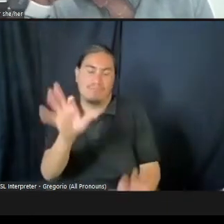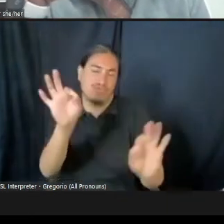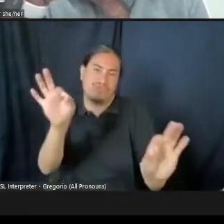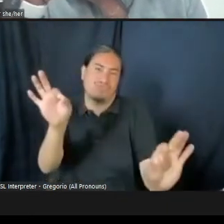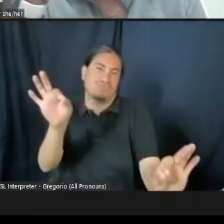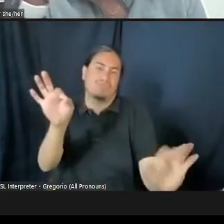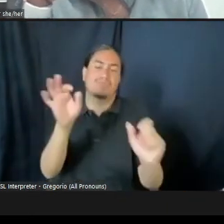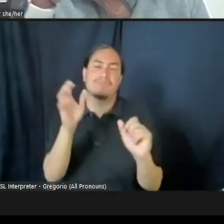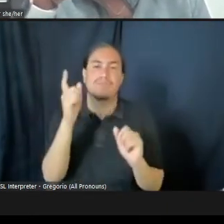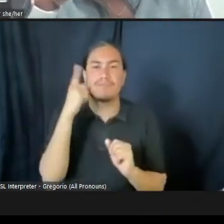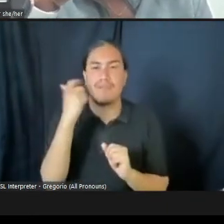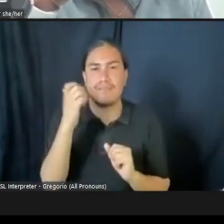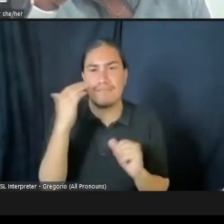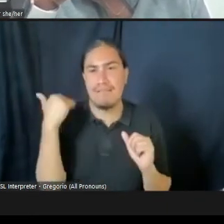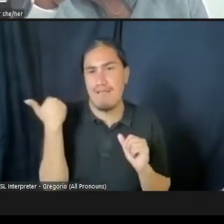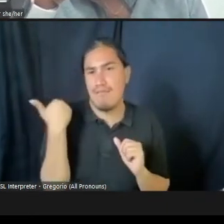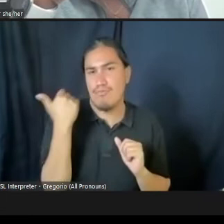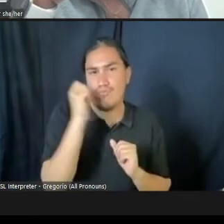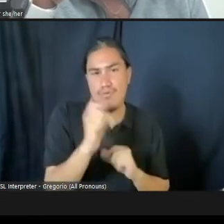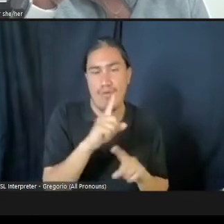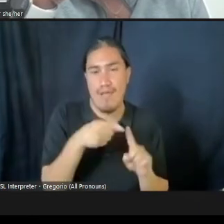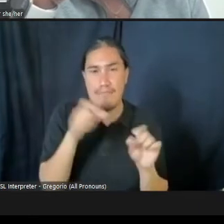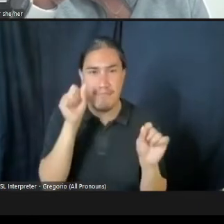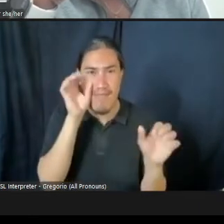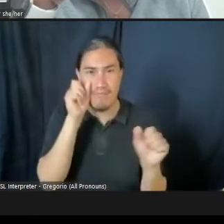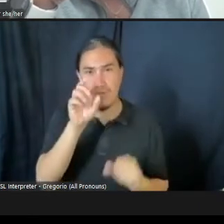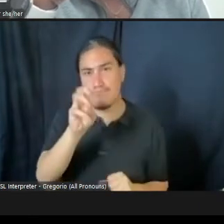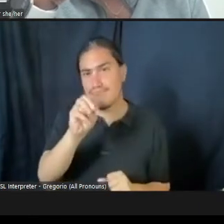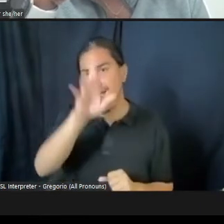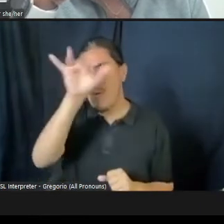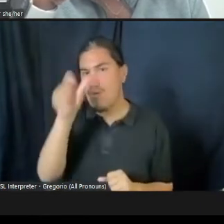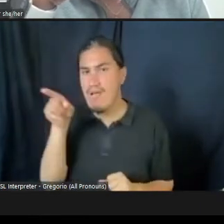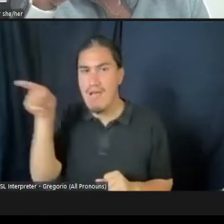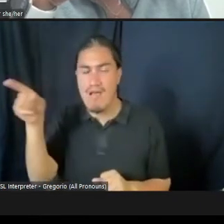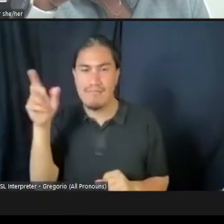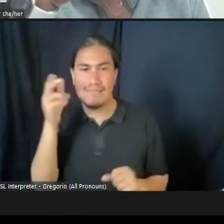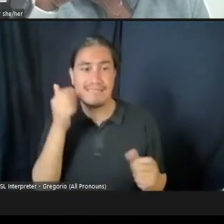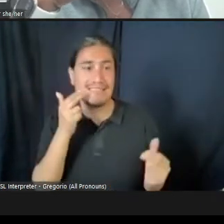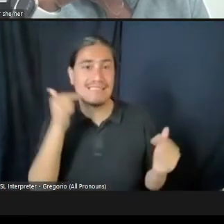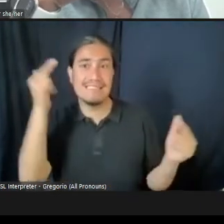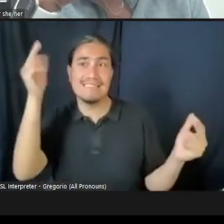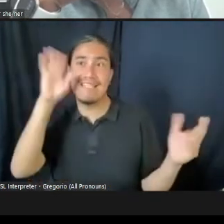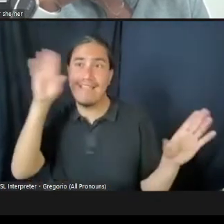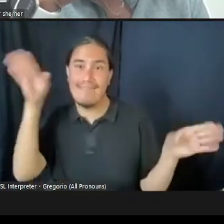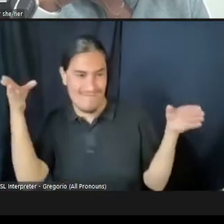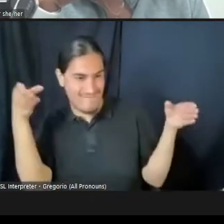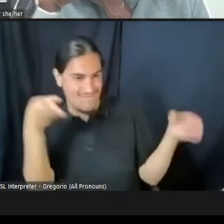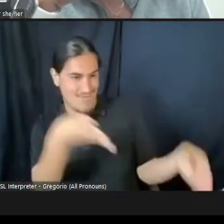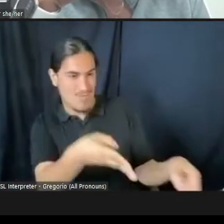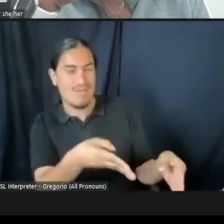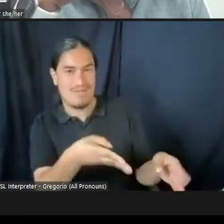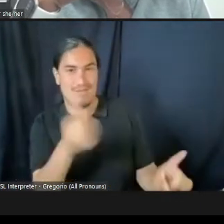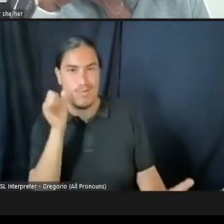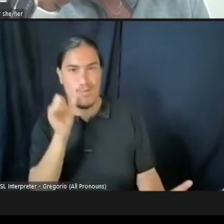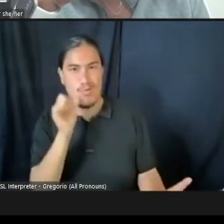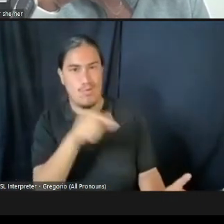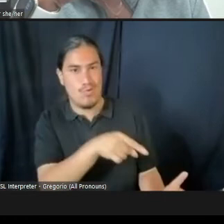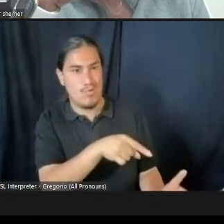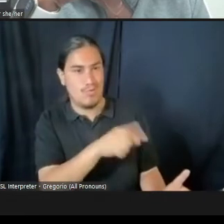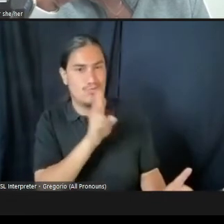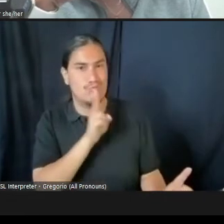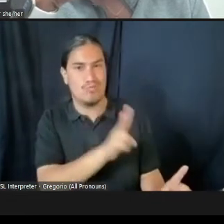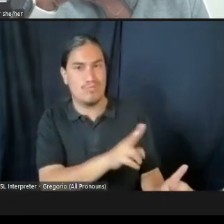girl, and of course, also the magic of when Myra singing then turns all of her focus and her talent and her voice to this